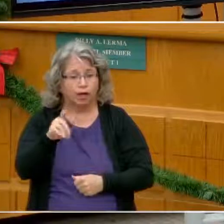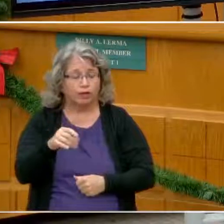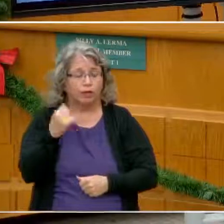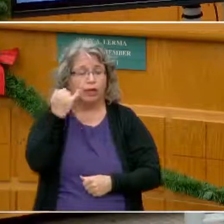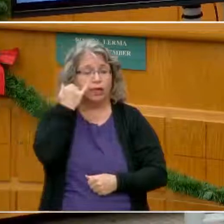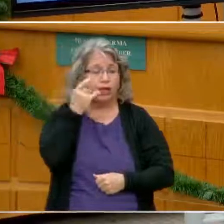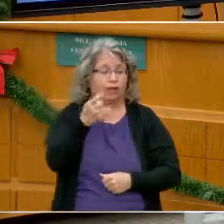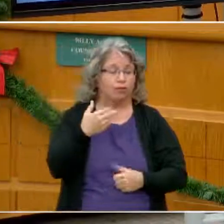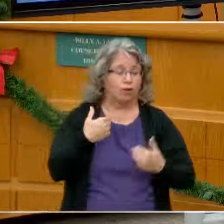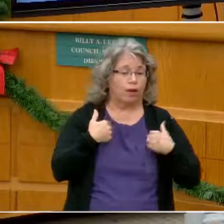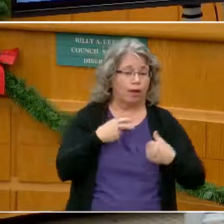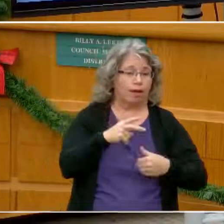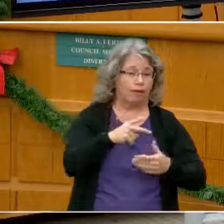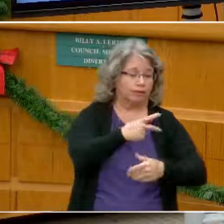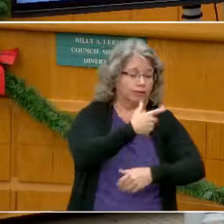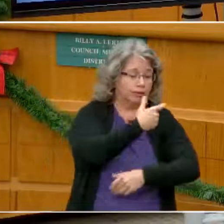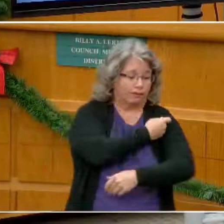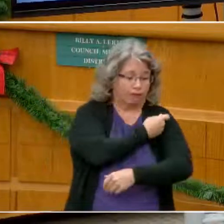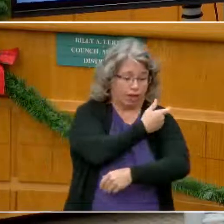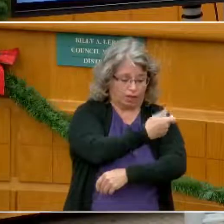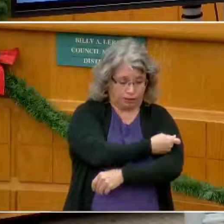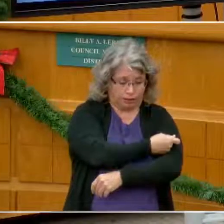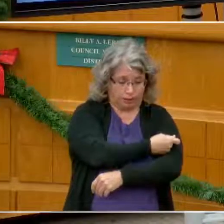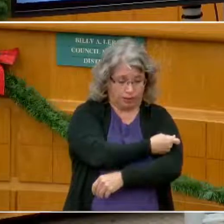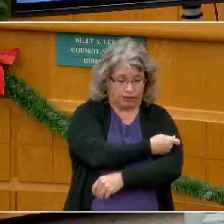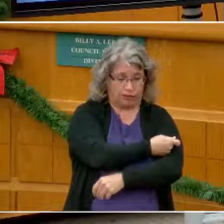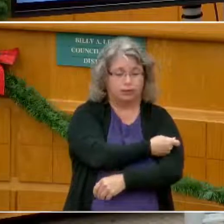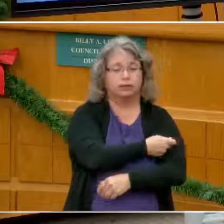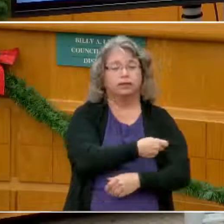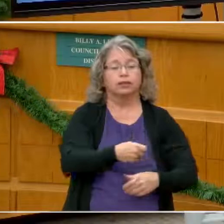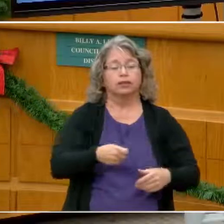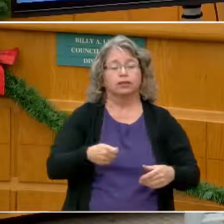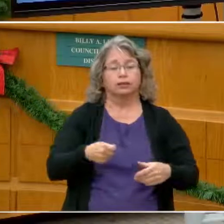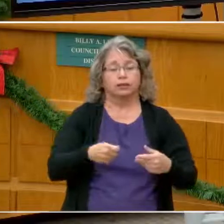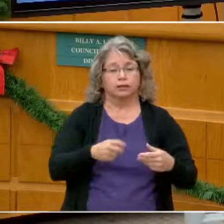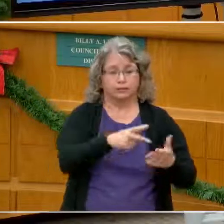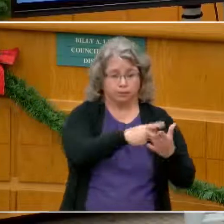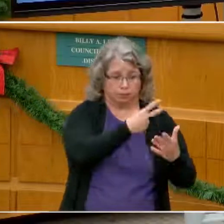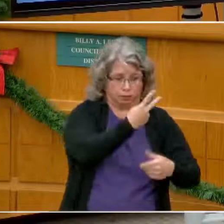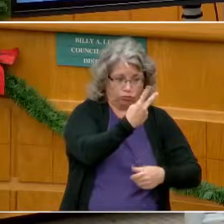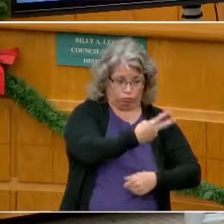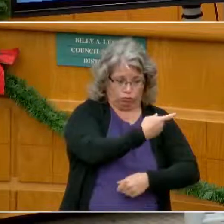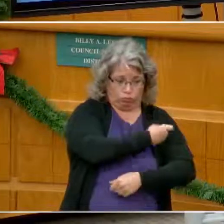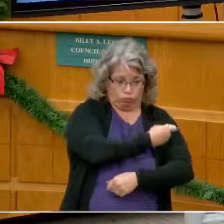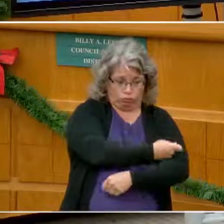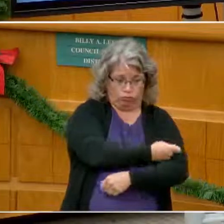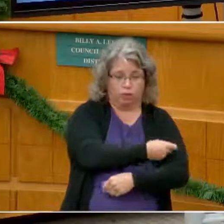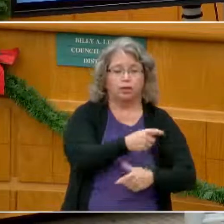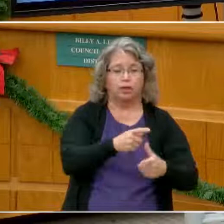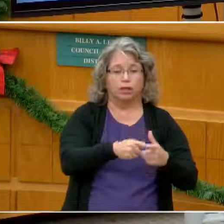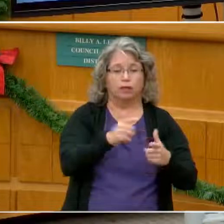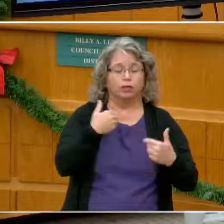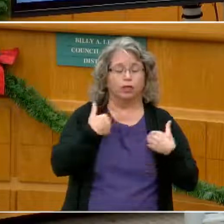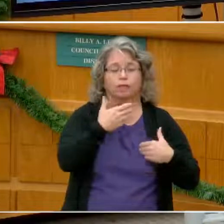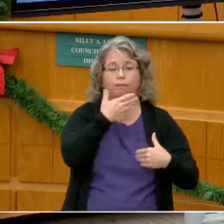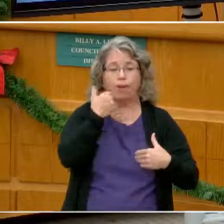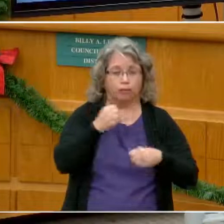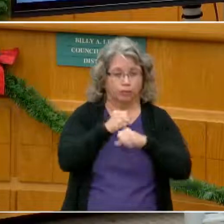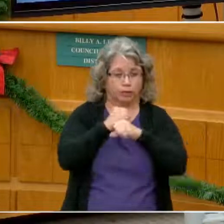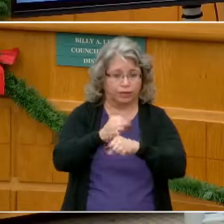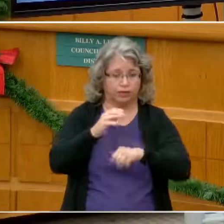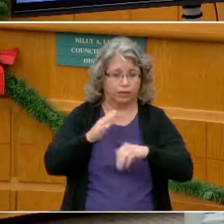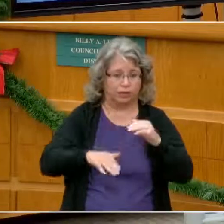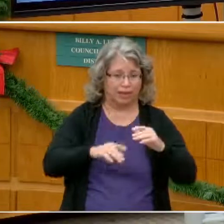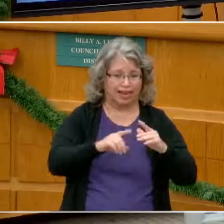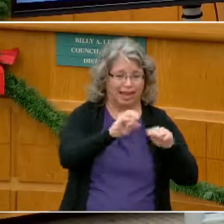now versus before in the Delta wave you were single vaccinated, then you're going to have more protection. But if you haven't changed your level of protection,